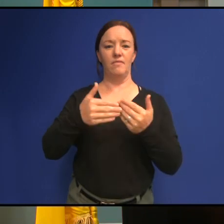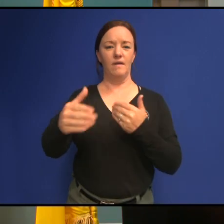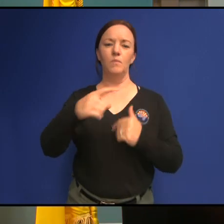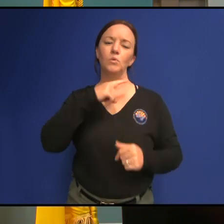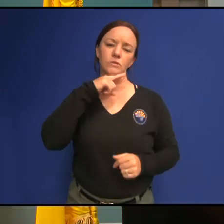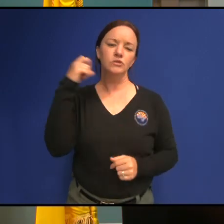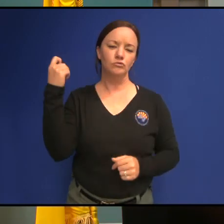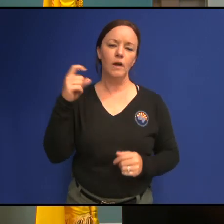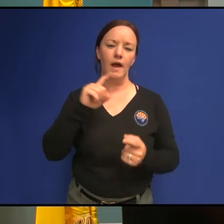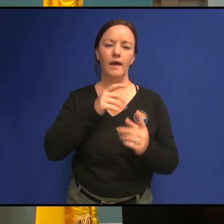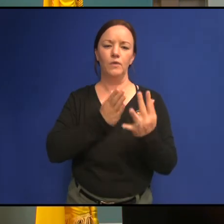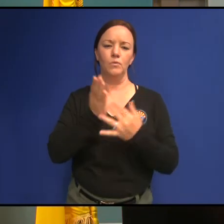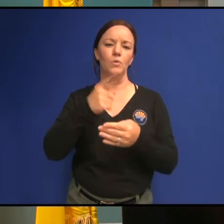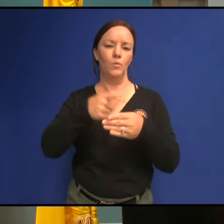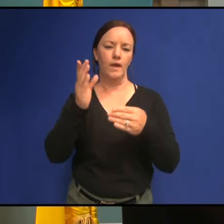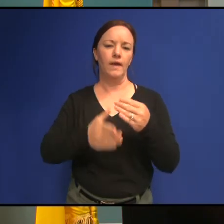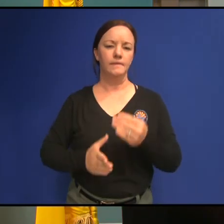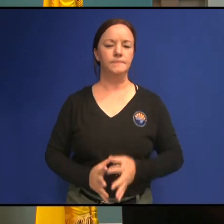on.